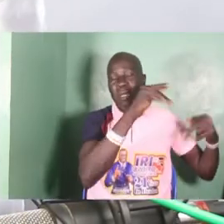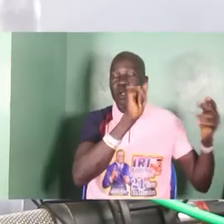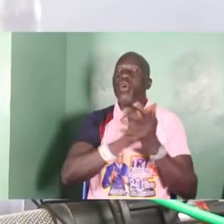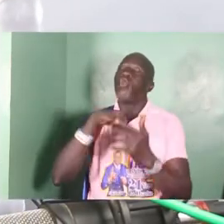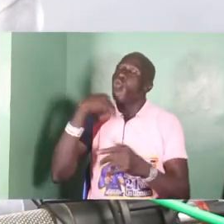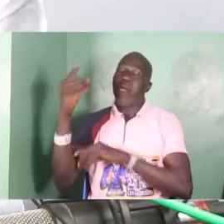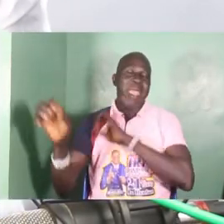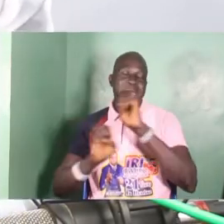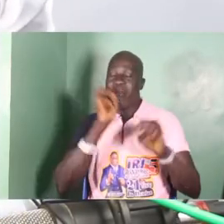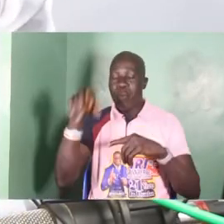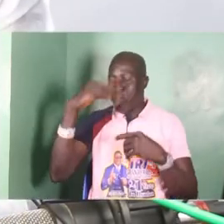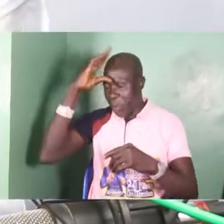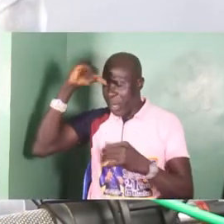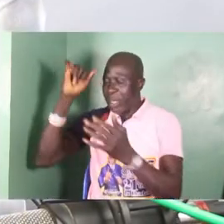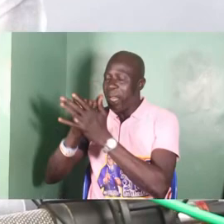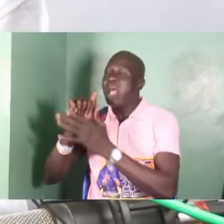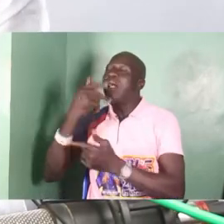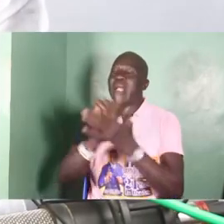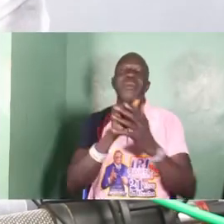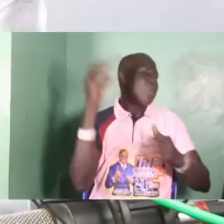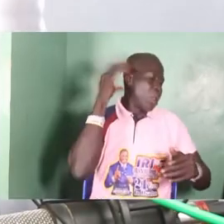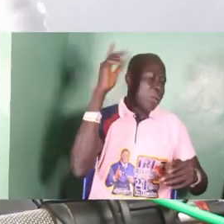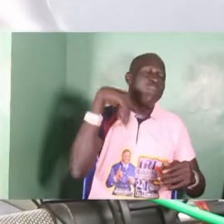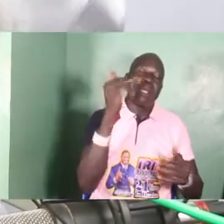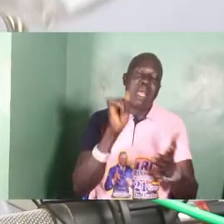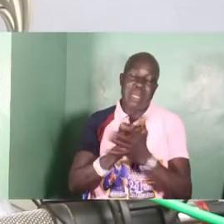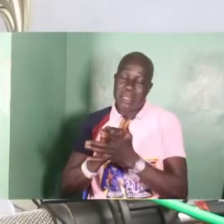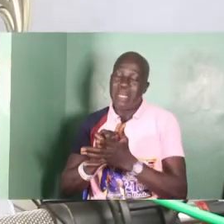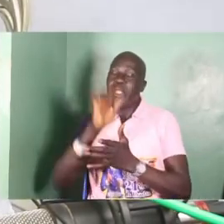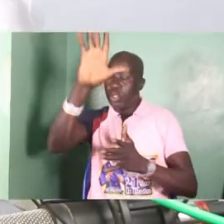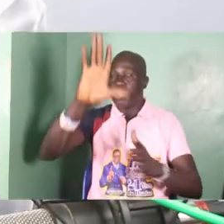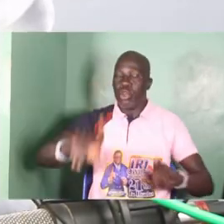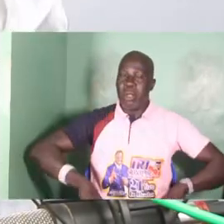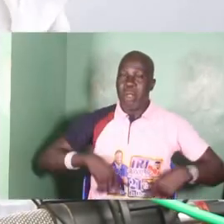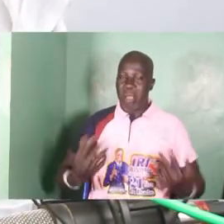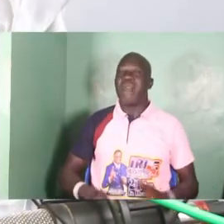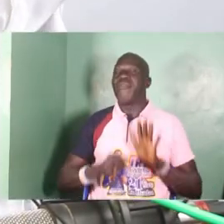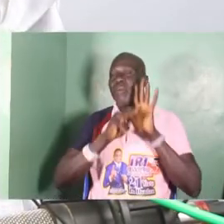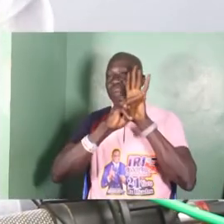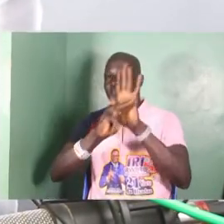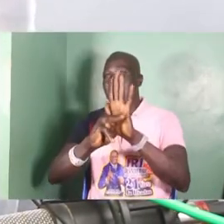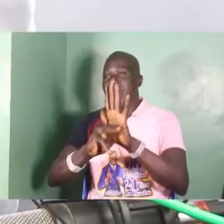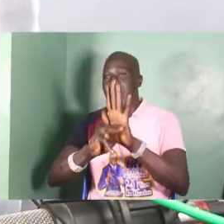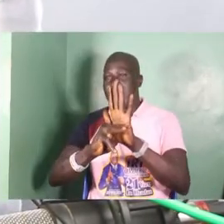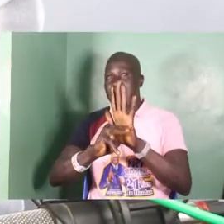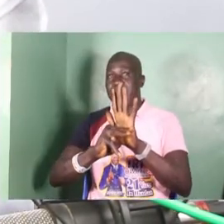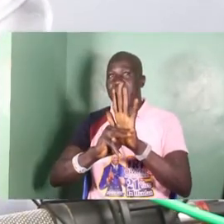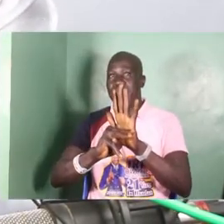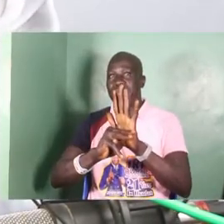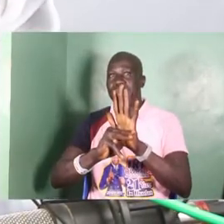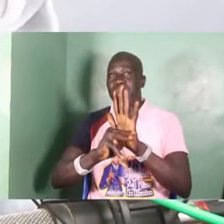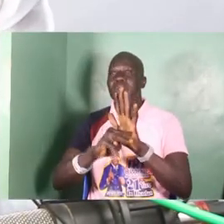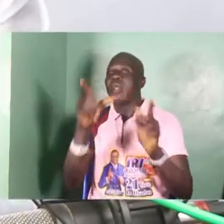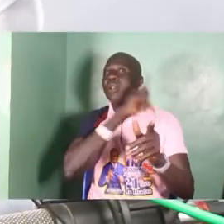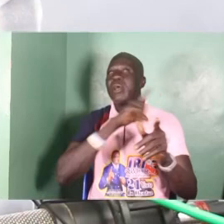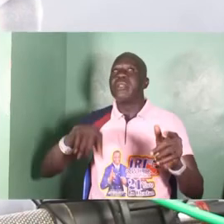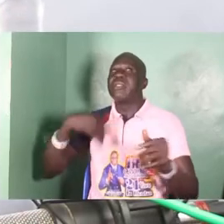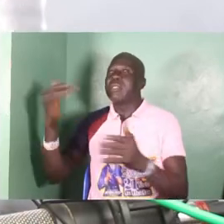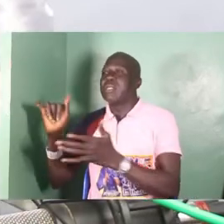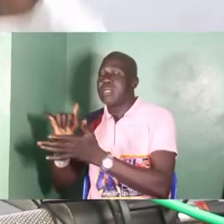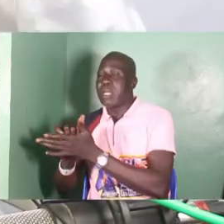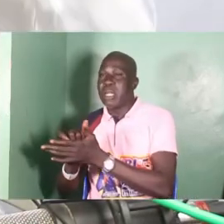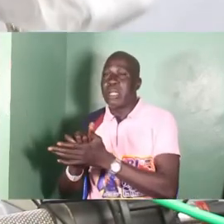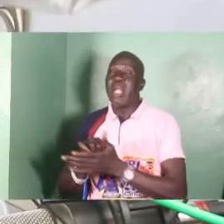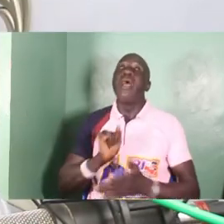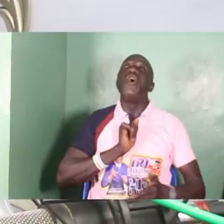where Daniel. Every man that is hearing me. I hear my fall. That woman. The Lord said, you are